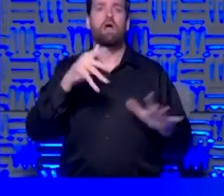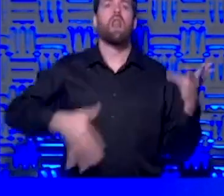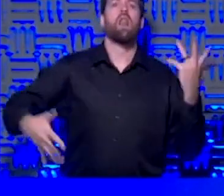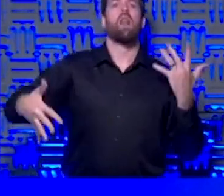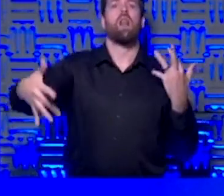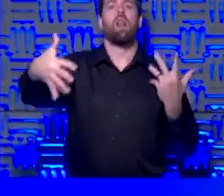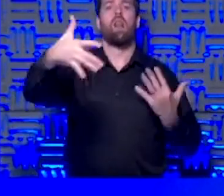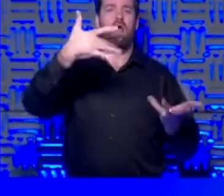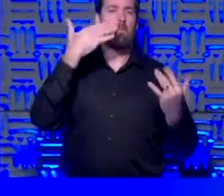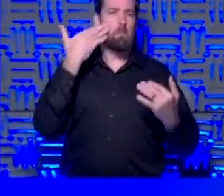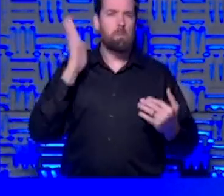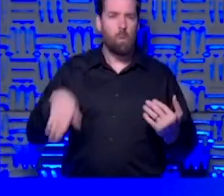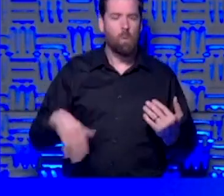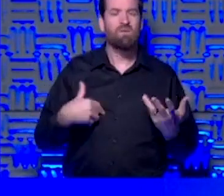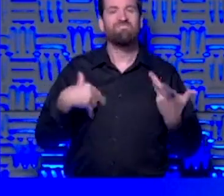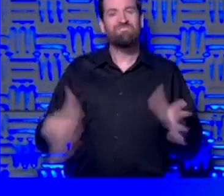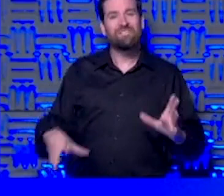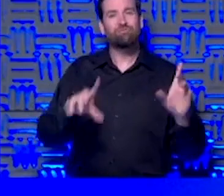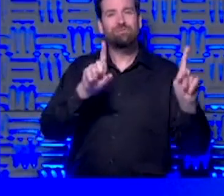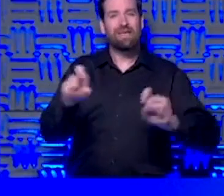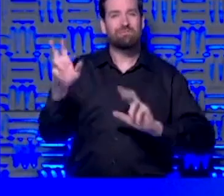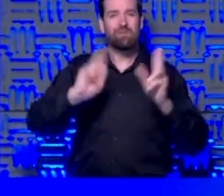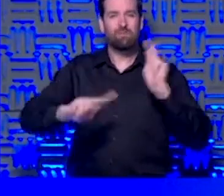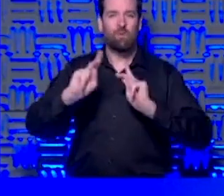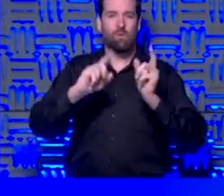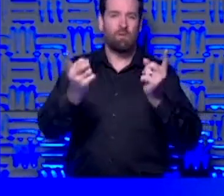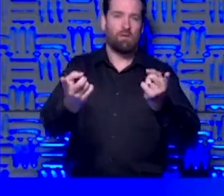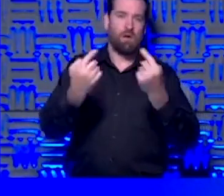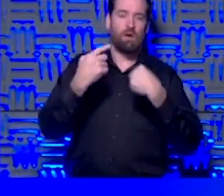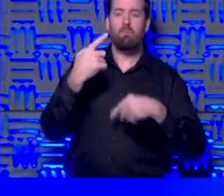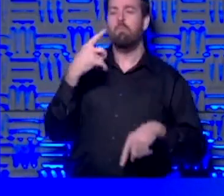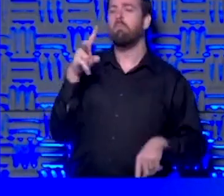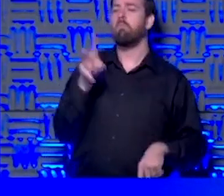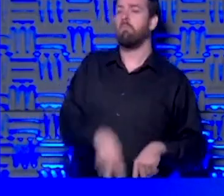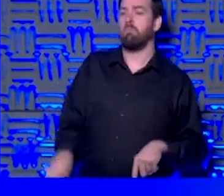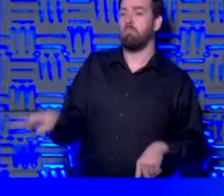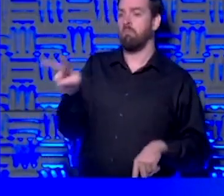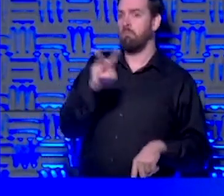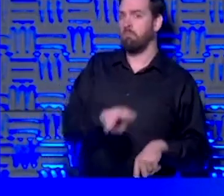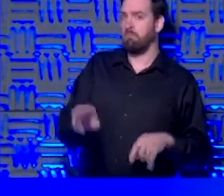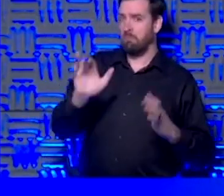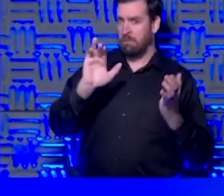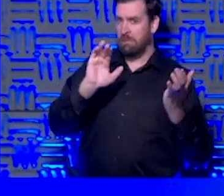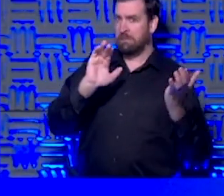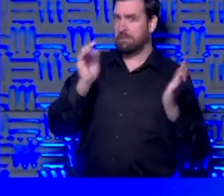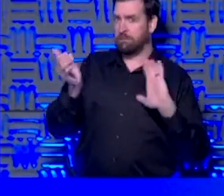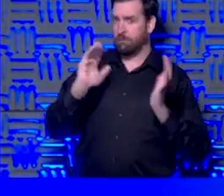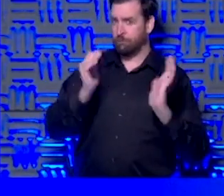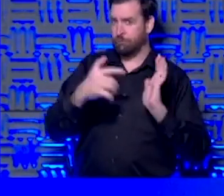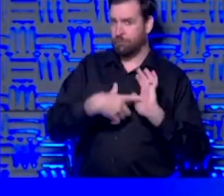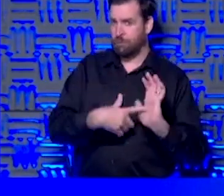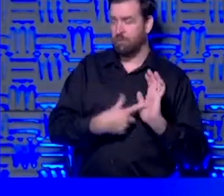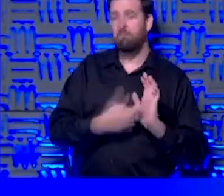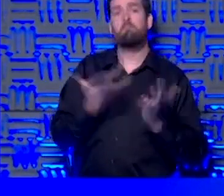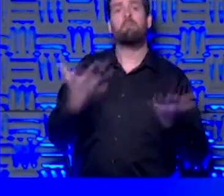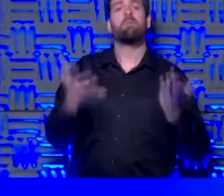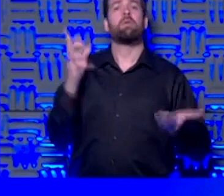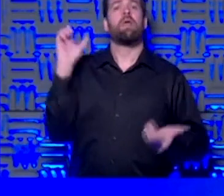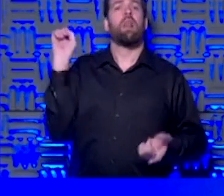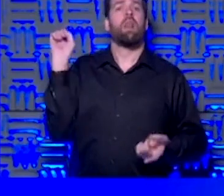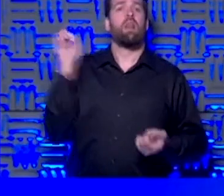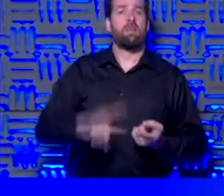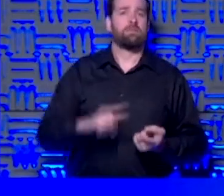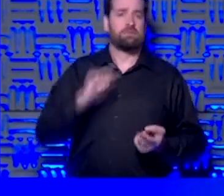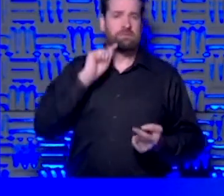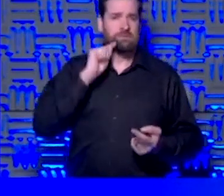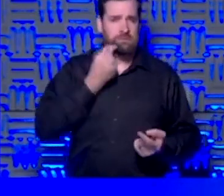know this. We have tested people who come in who look like or similar, having symptoms, maybe not as severe as the critical